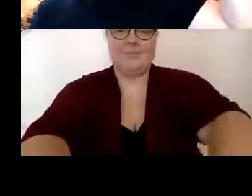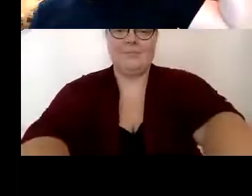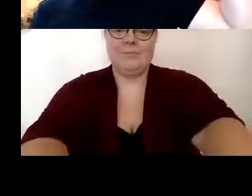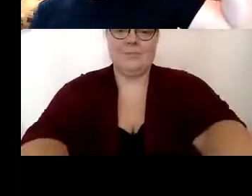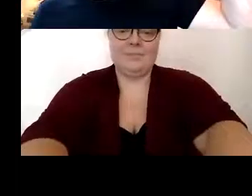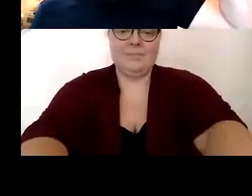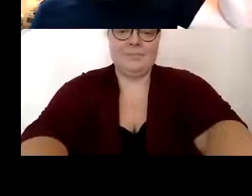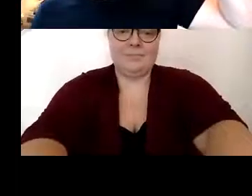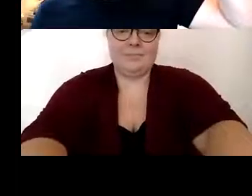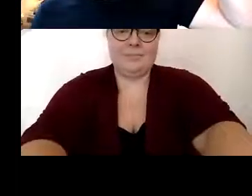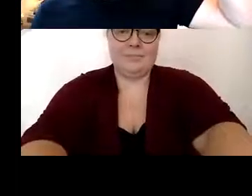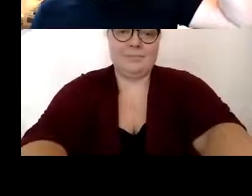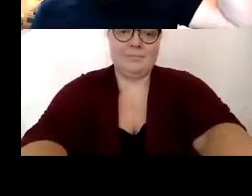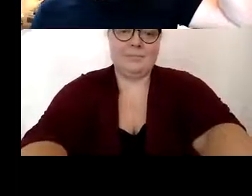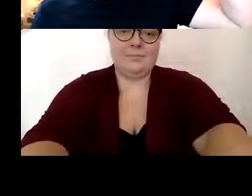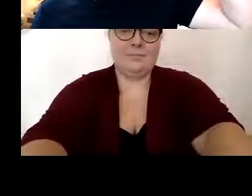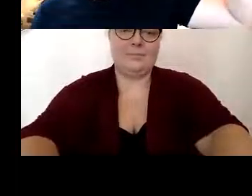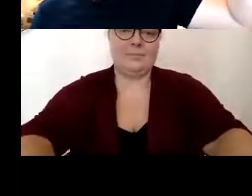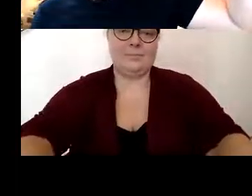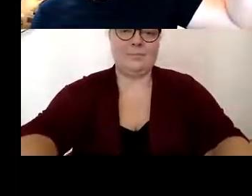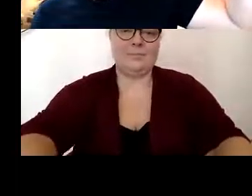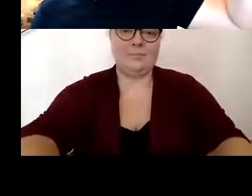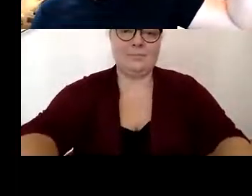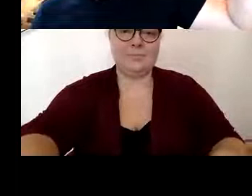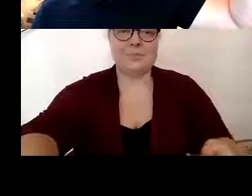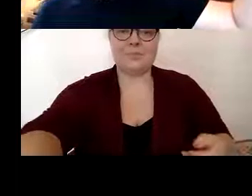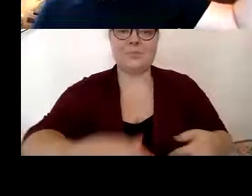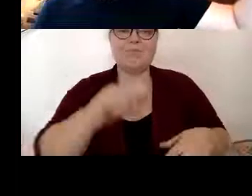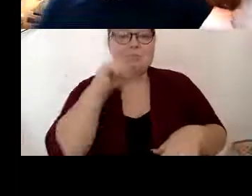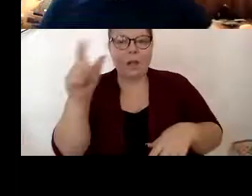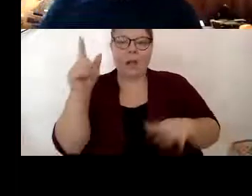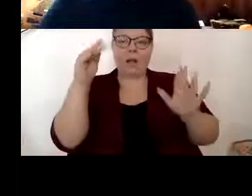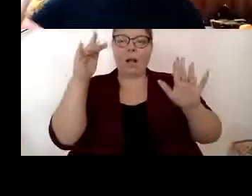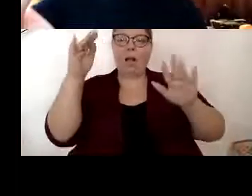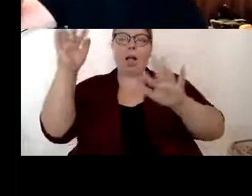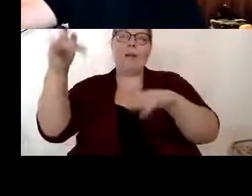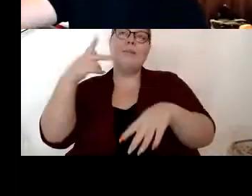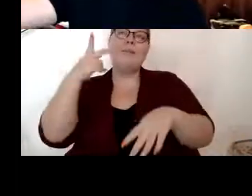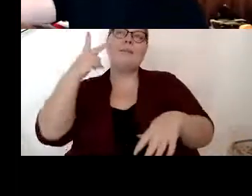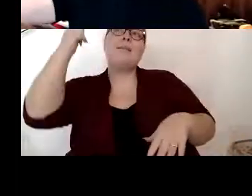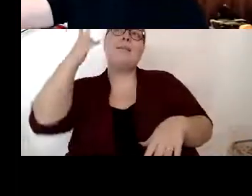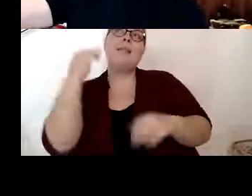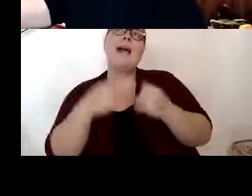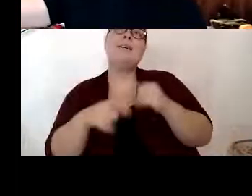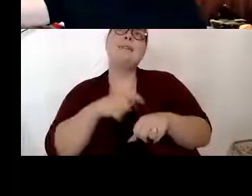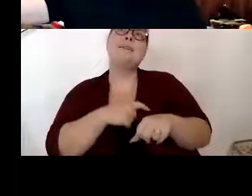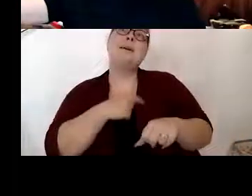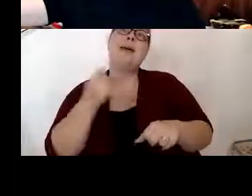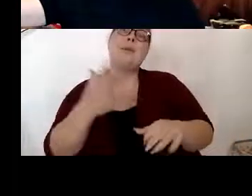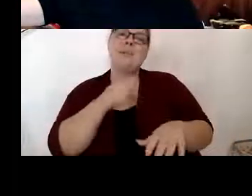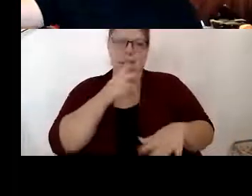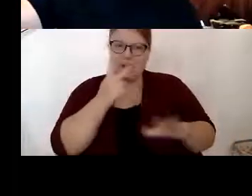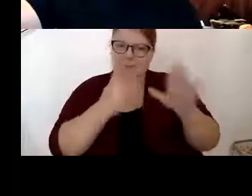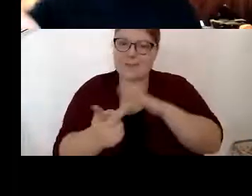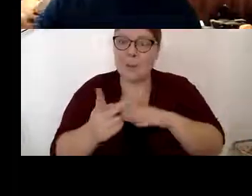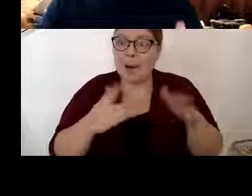it wander to, euphoric recall of the last time I gambled, and it's not anticipatory